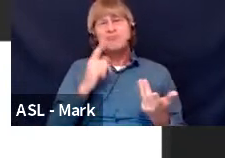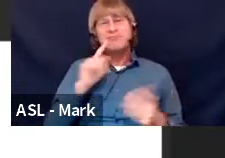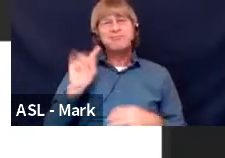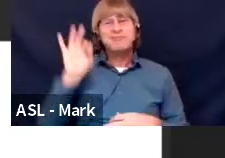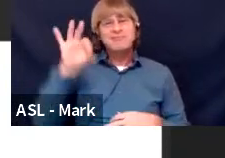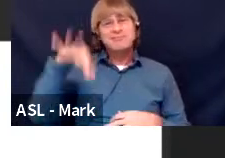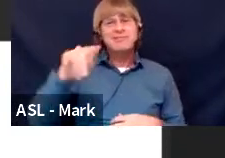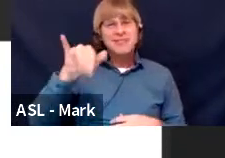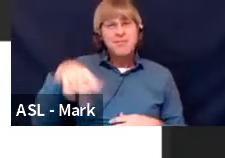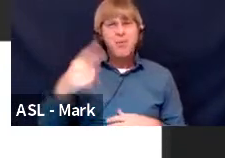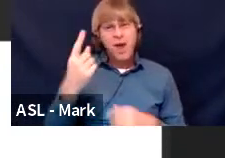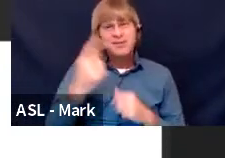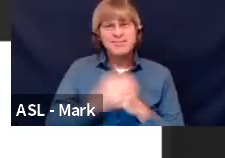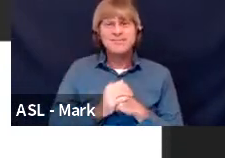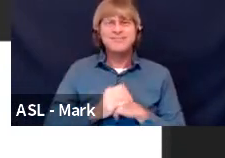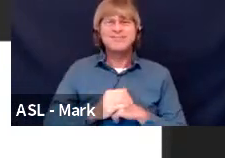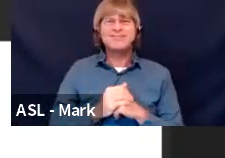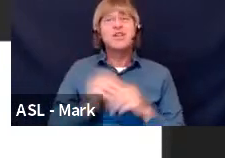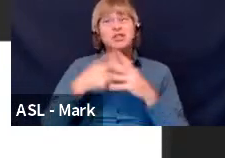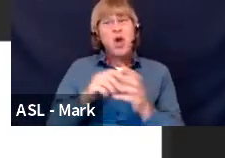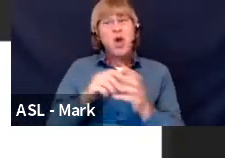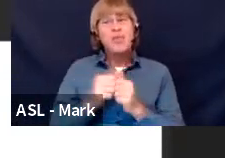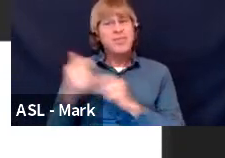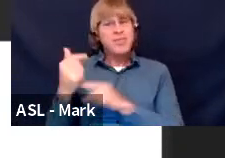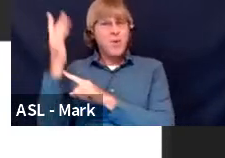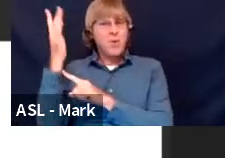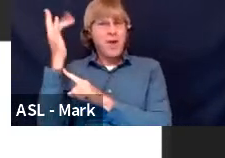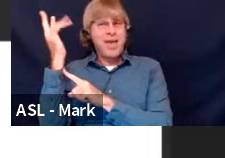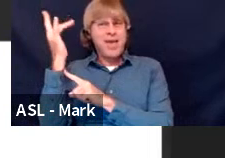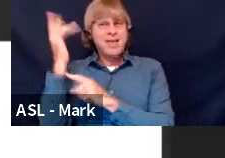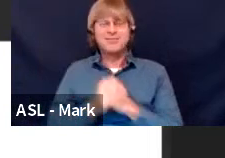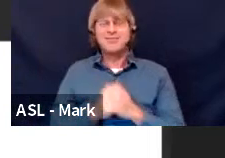one, start with your why.